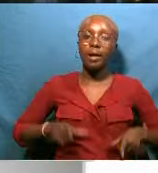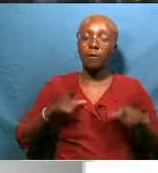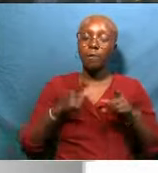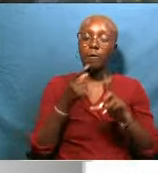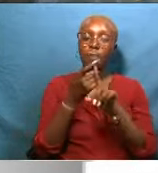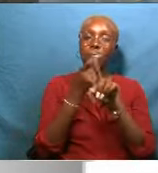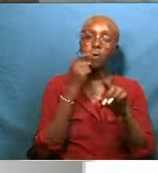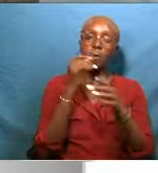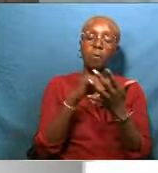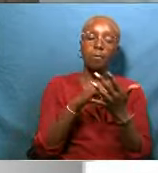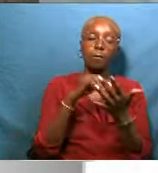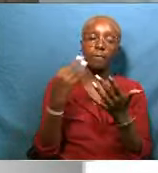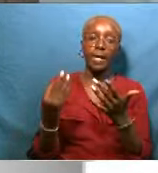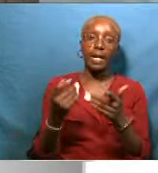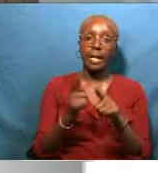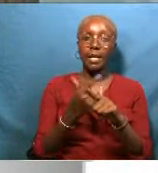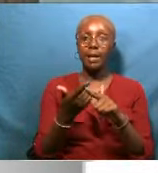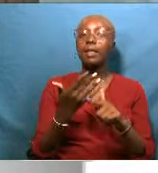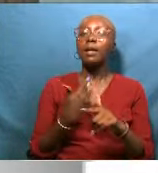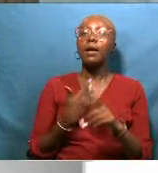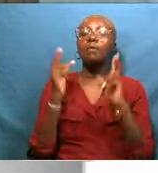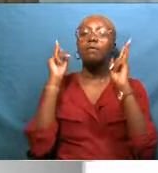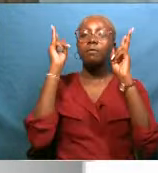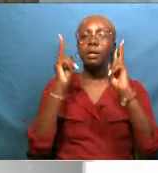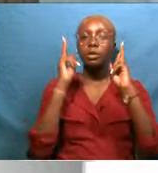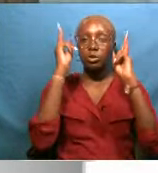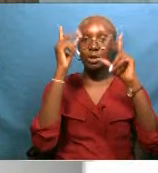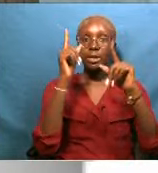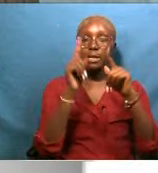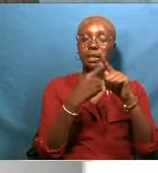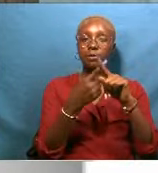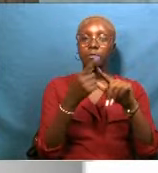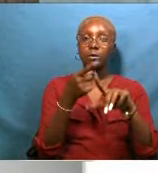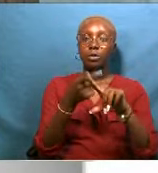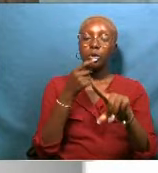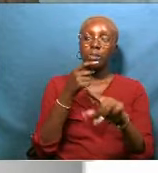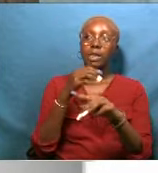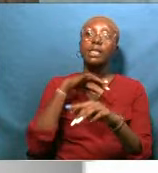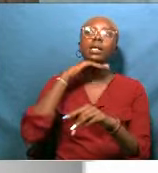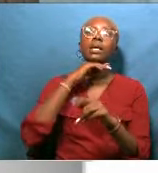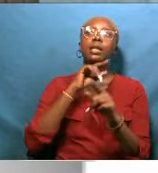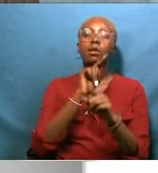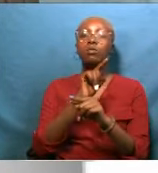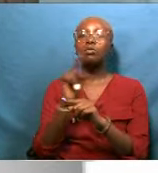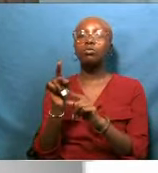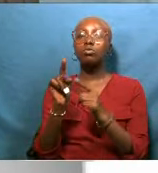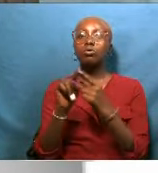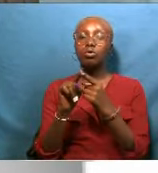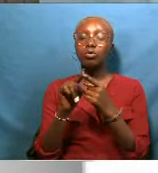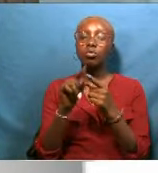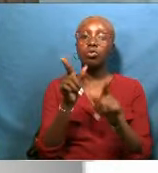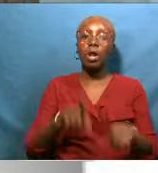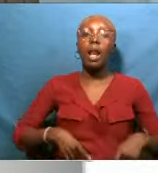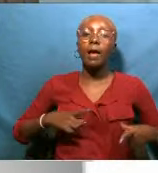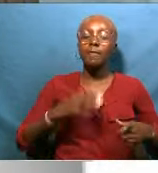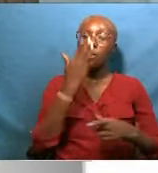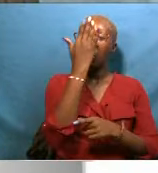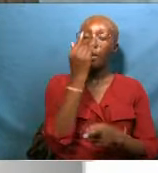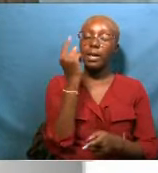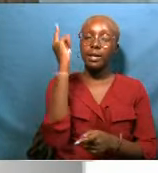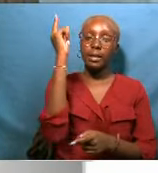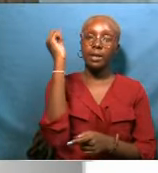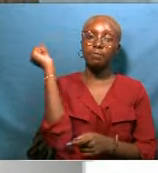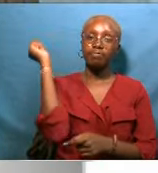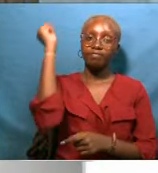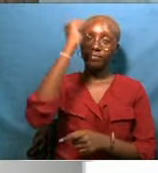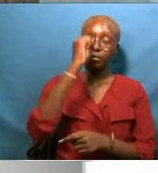from failure to victory, and even from death to life, because he is risen.